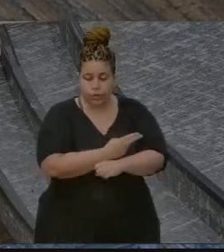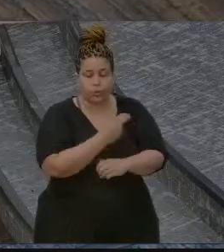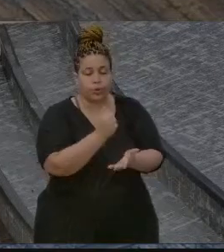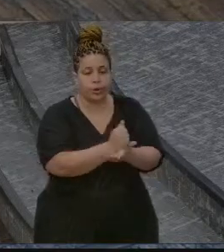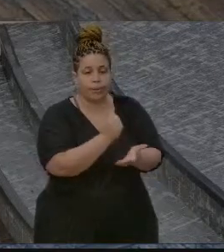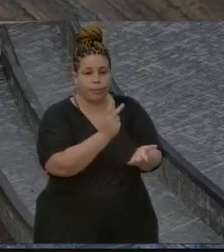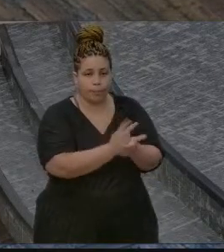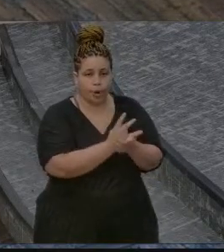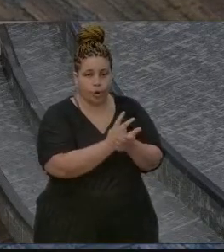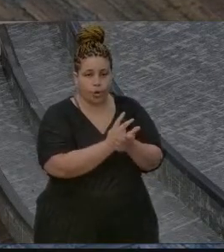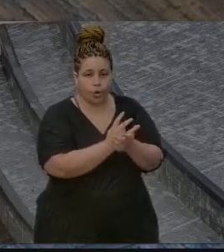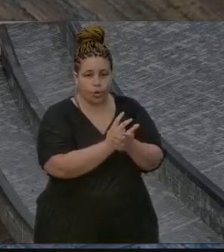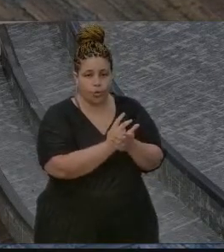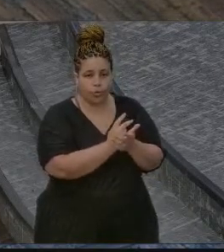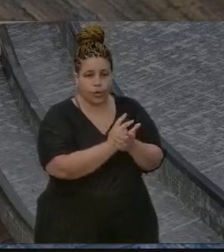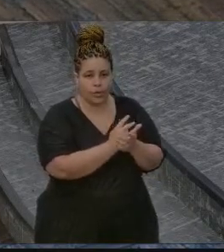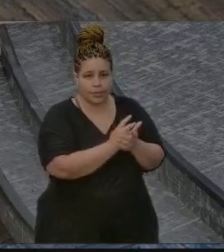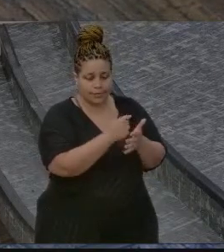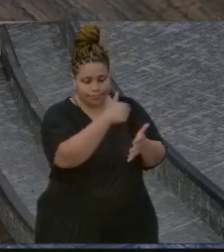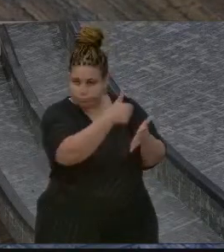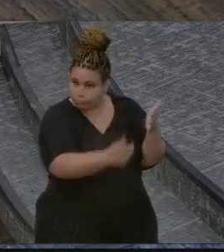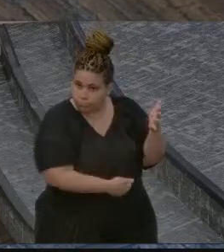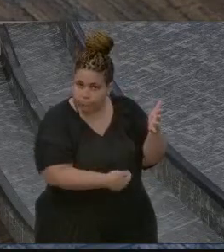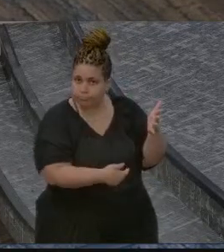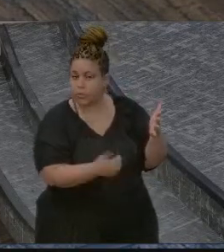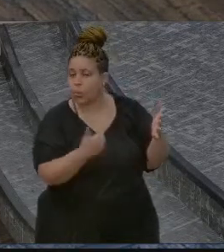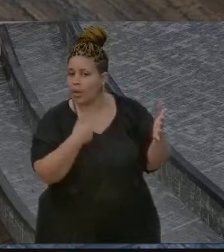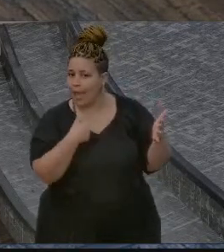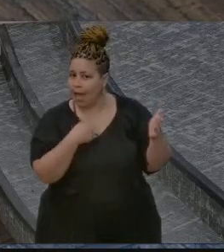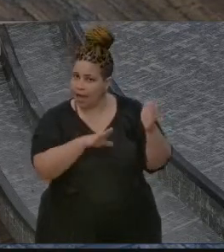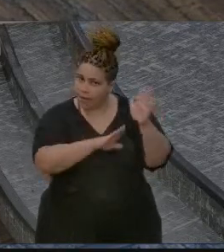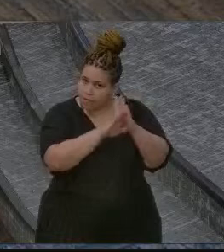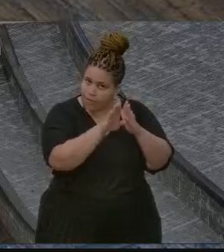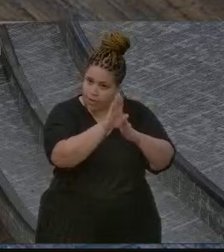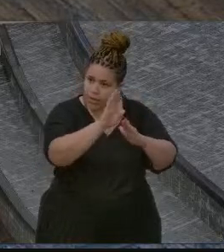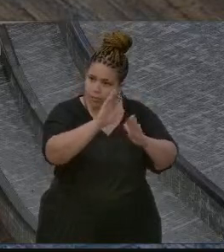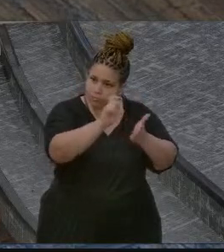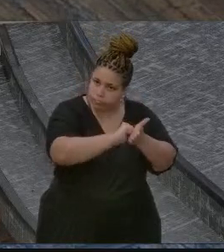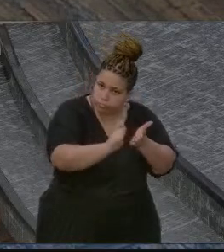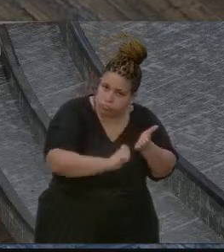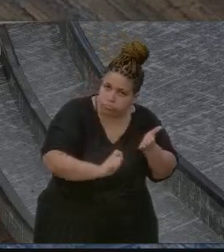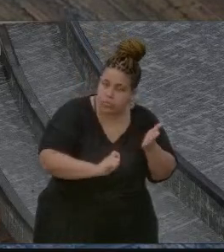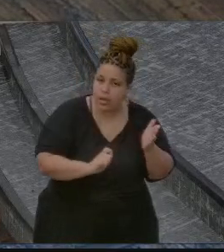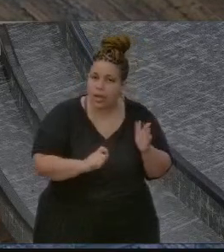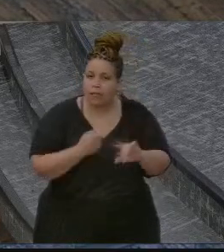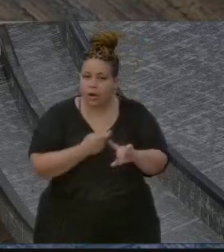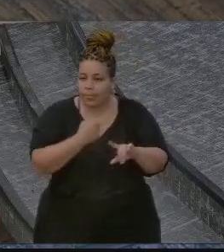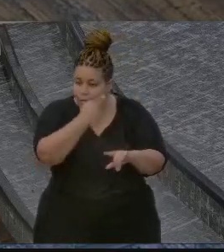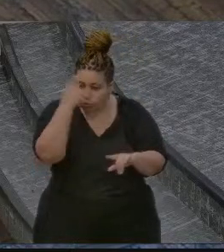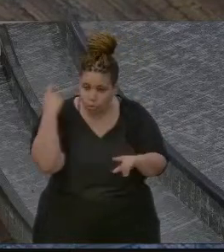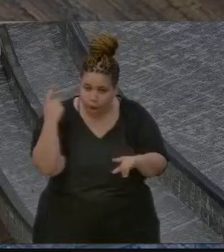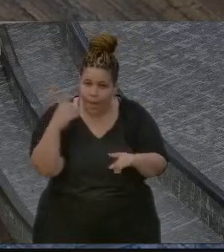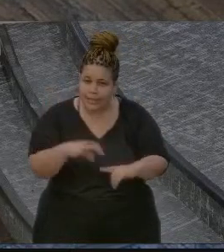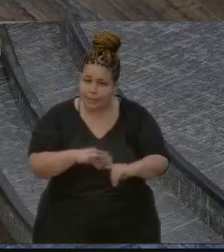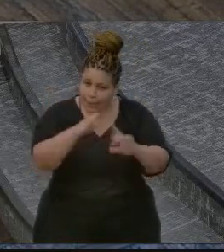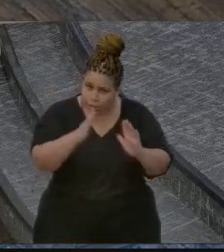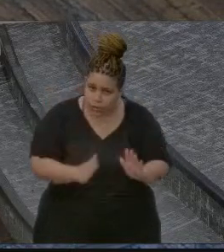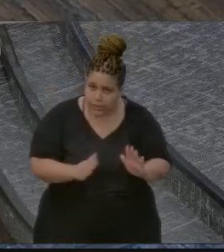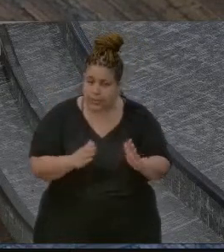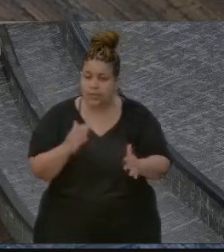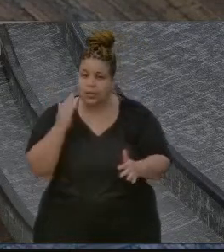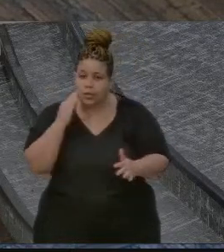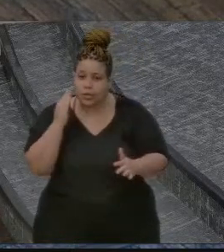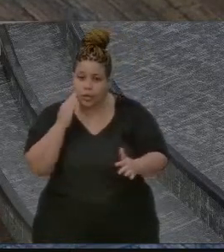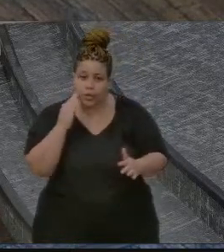that. That has been developed by our trauma specialist. She provided that to me today, and then it was